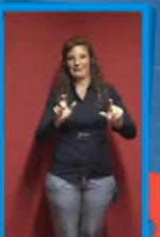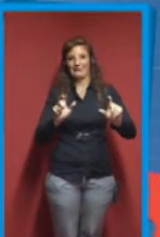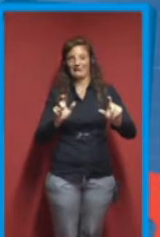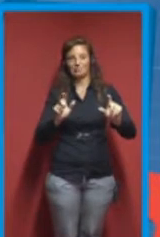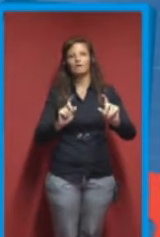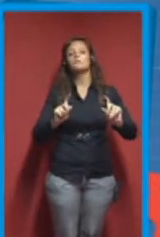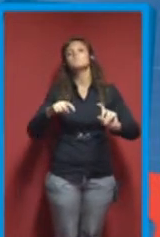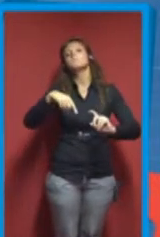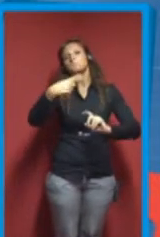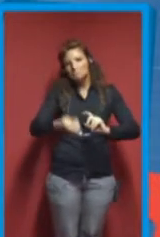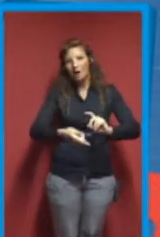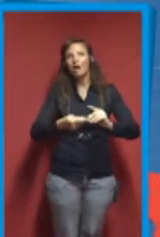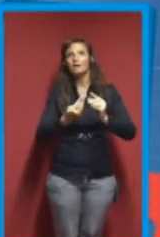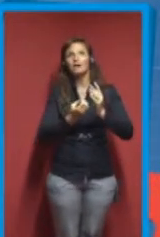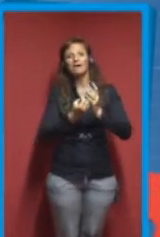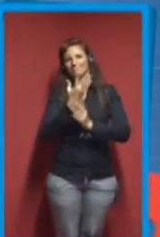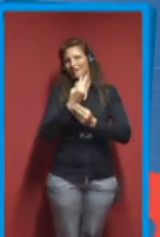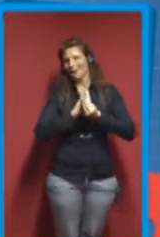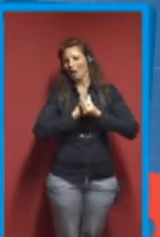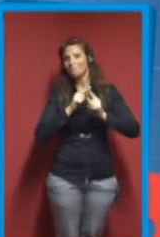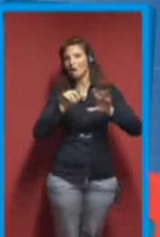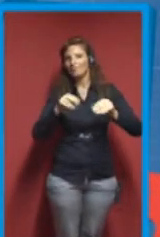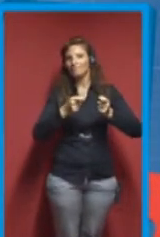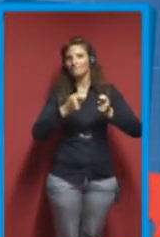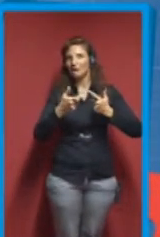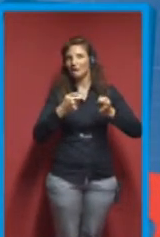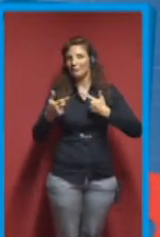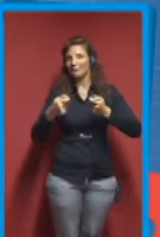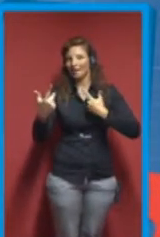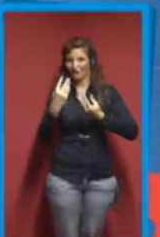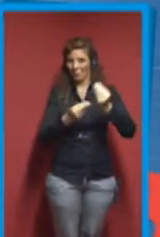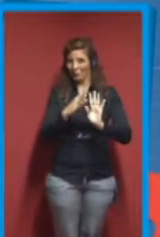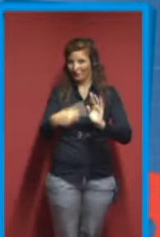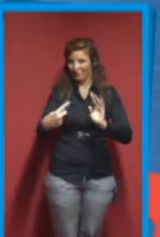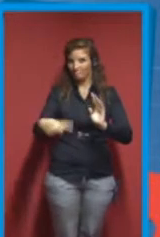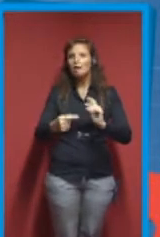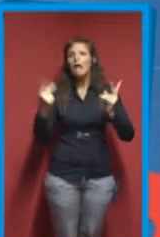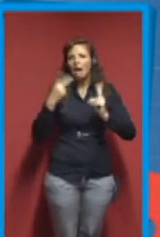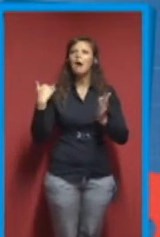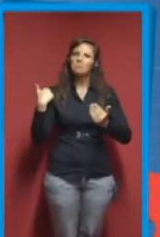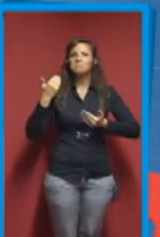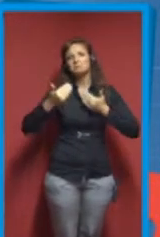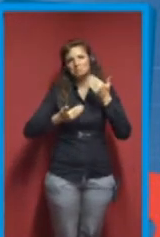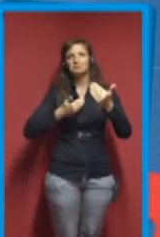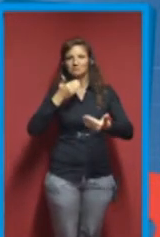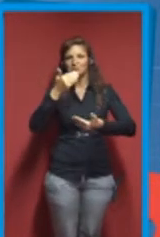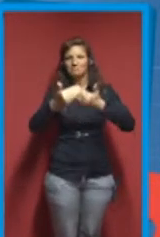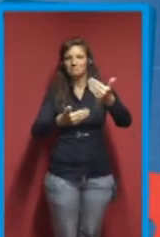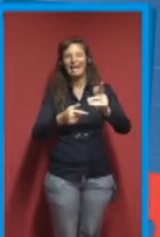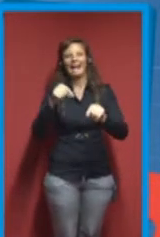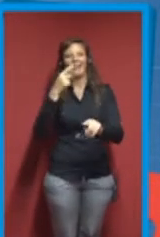on that is still happening right before our eyes. If I can get this clicker to work, I will tell you this story.